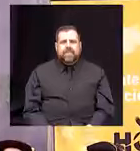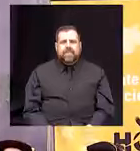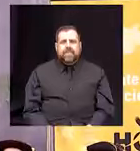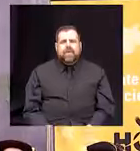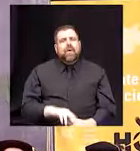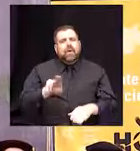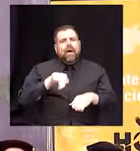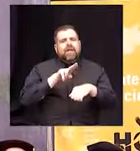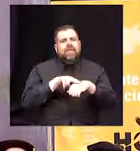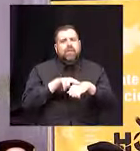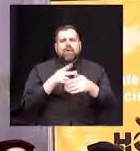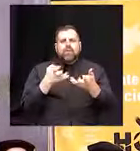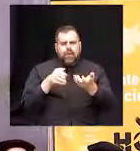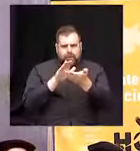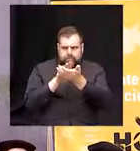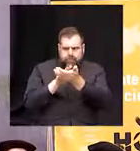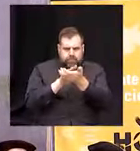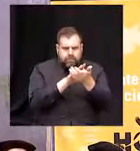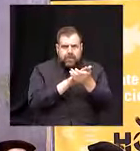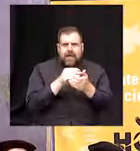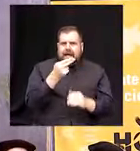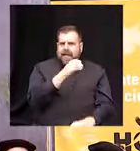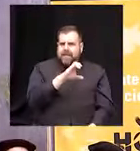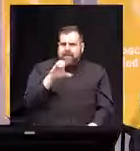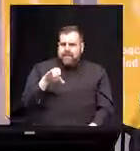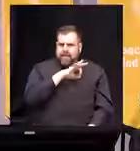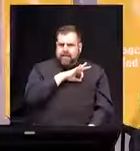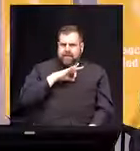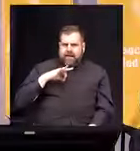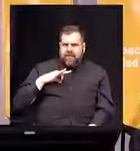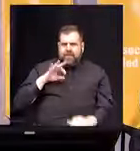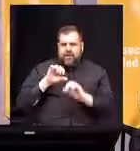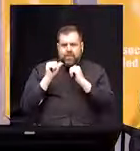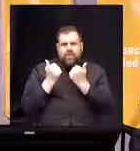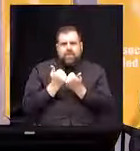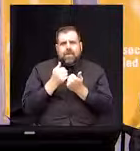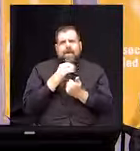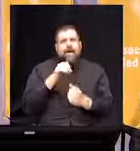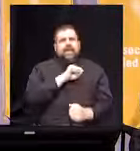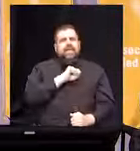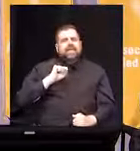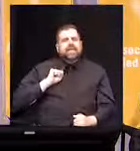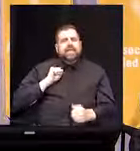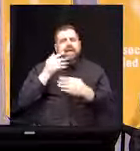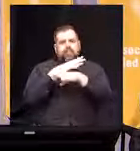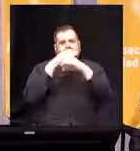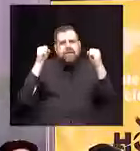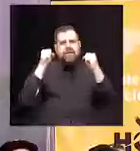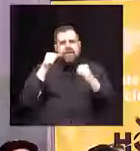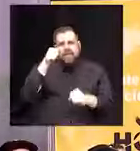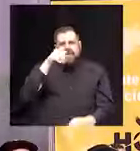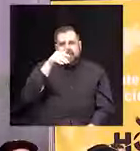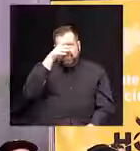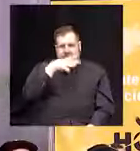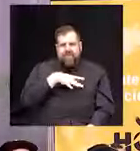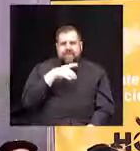And of course, want to acknowledge the HCC Faculty Association and Senate President, Mr. Darren Baskin.